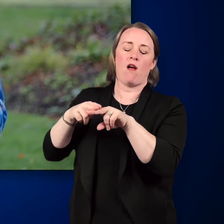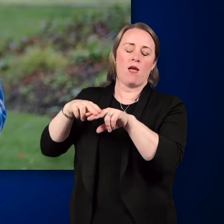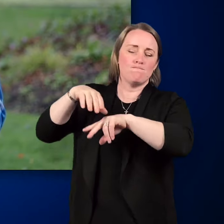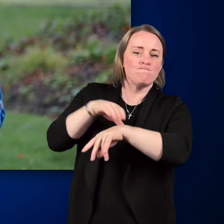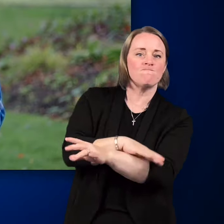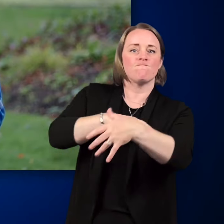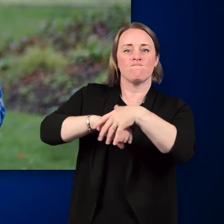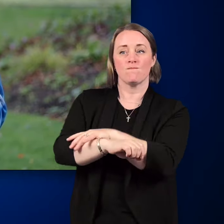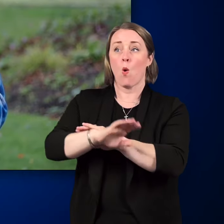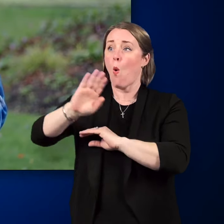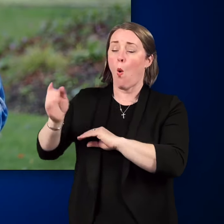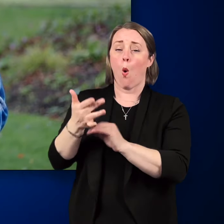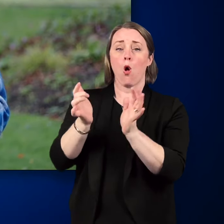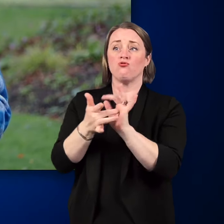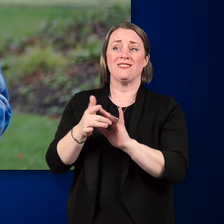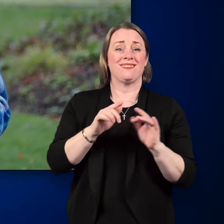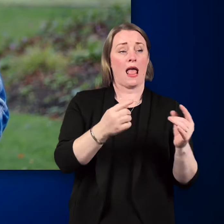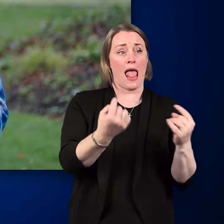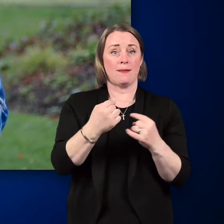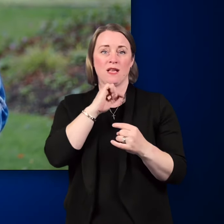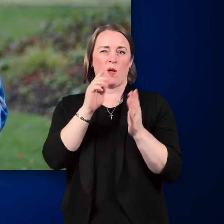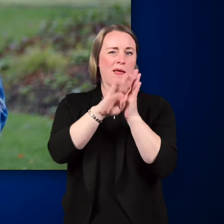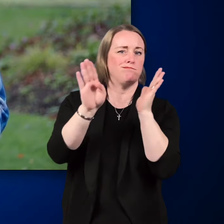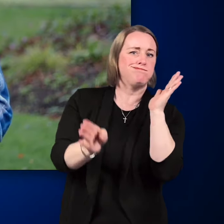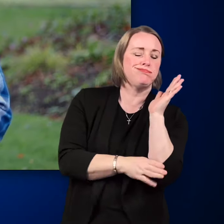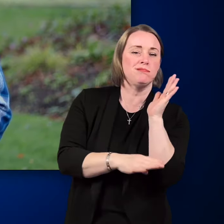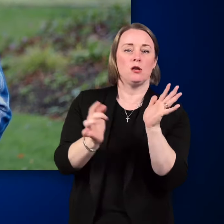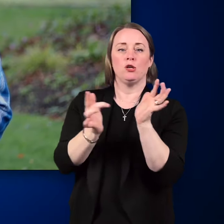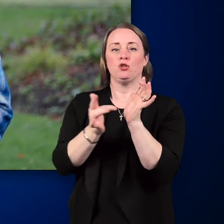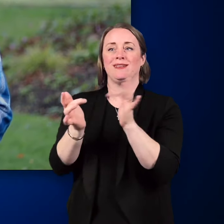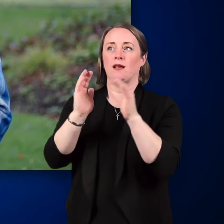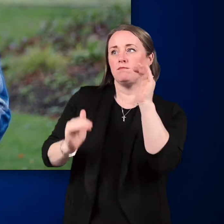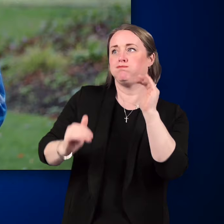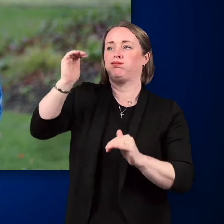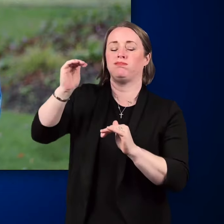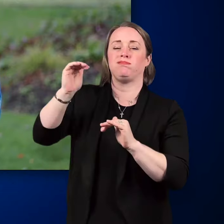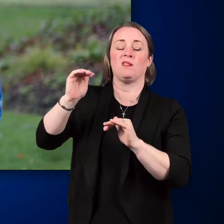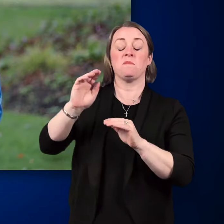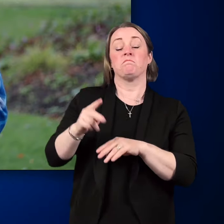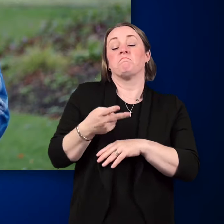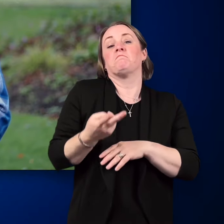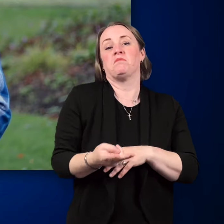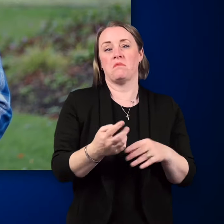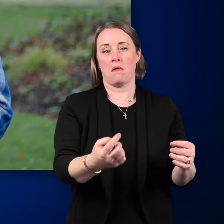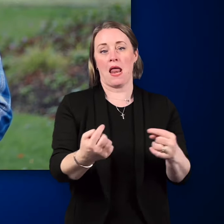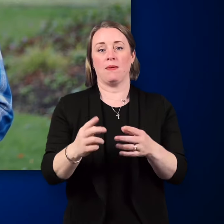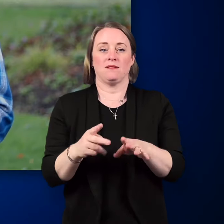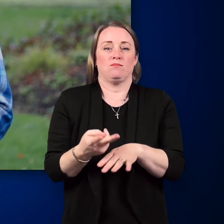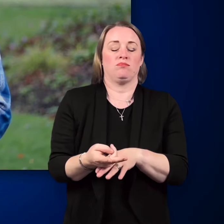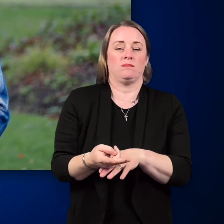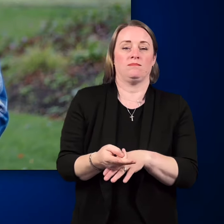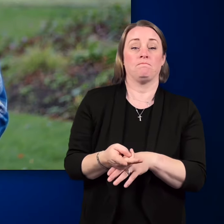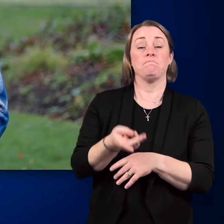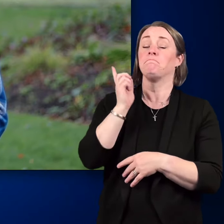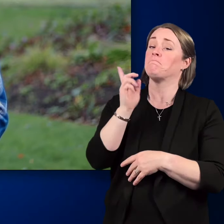all Christ's enemies to him and placing them under his feet. Folks, there's a little verse slipped into